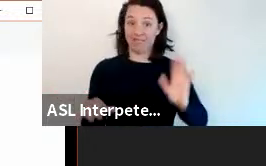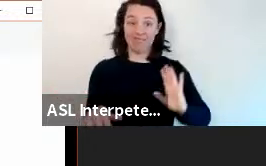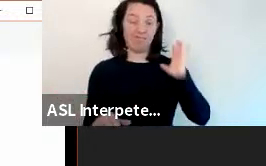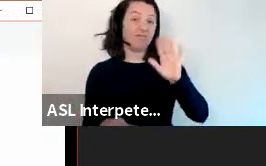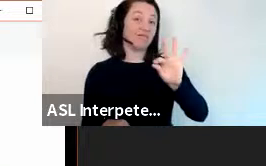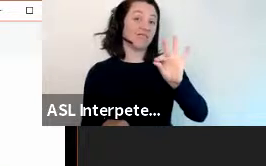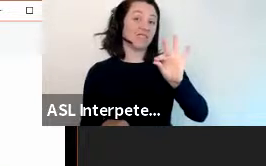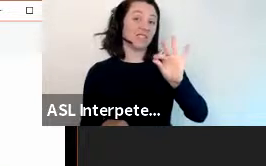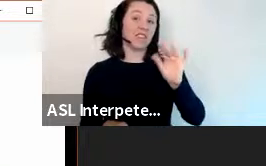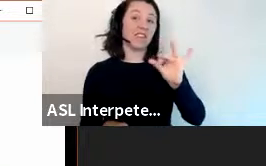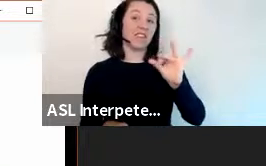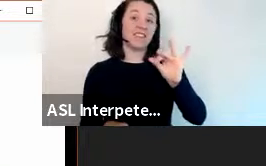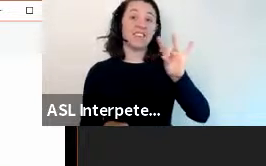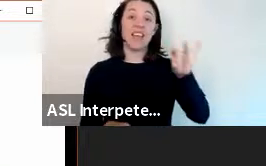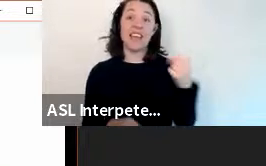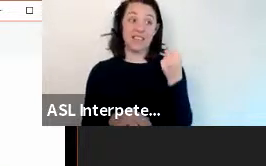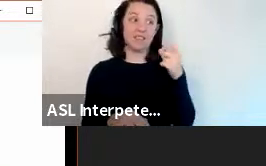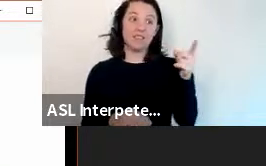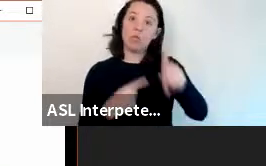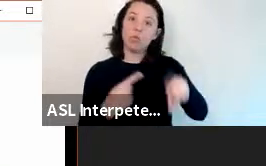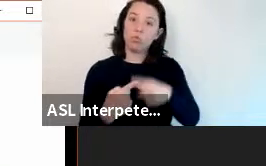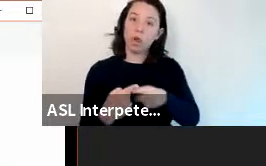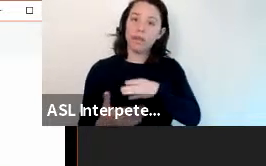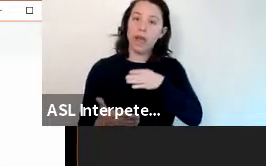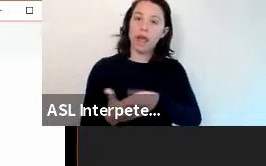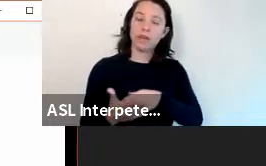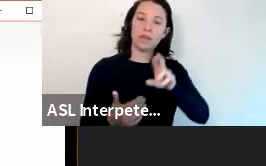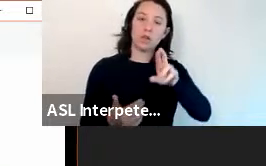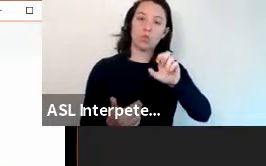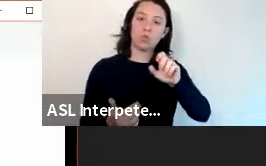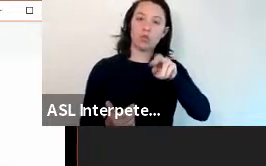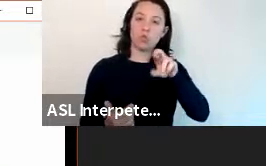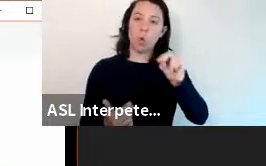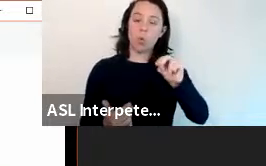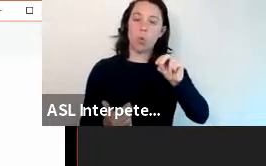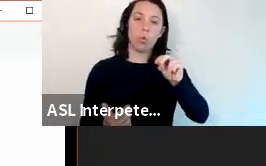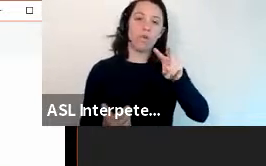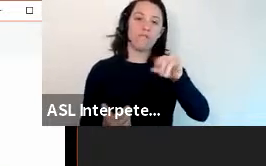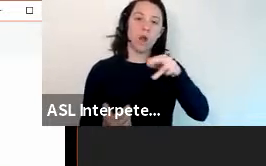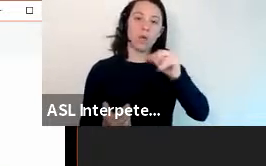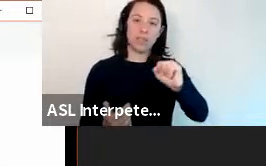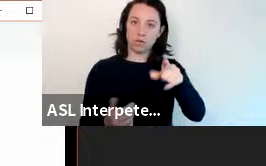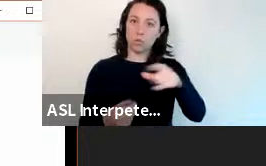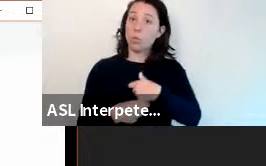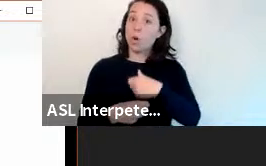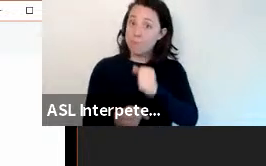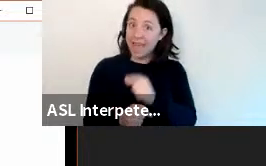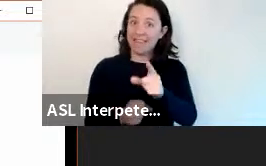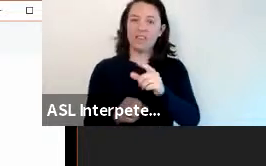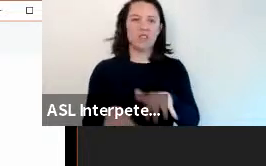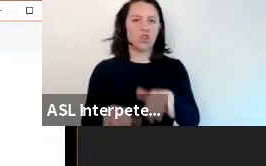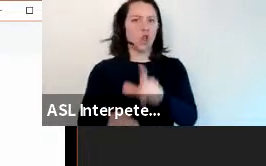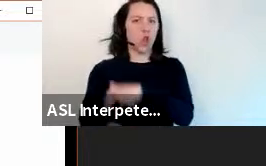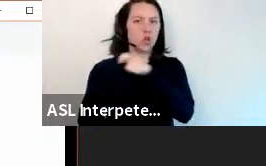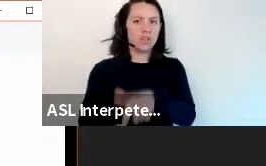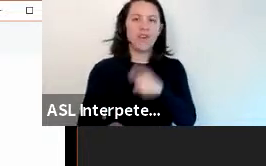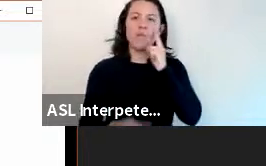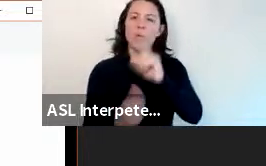after the antiretrovirals were made, it took a long time for these to become available to the general